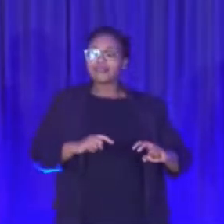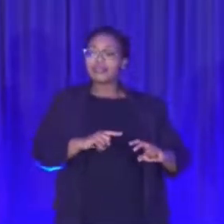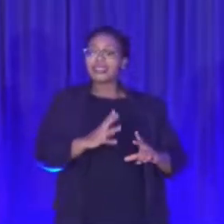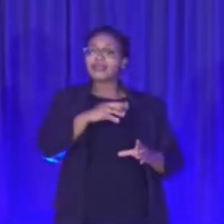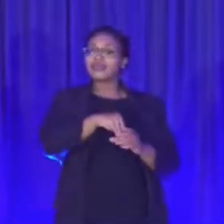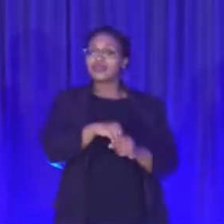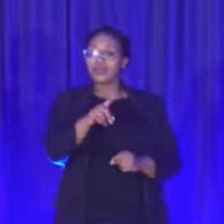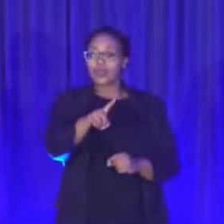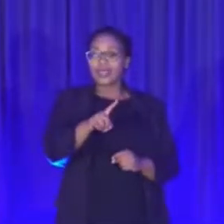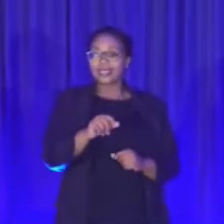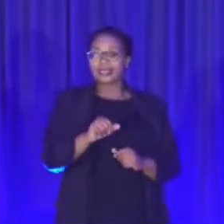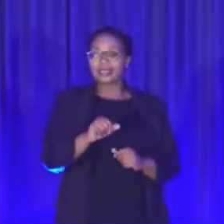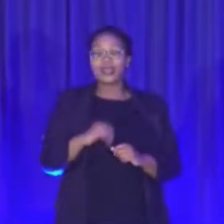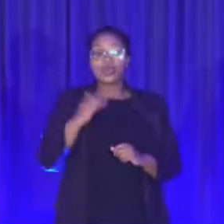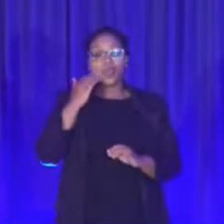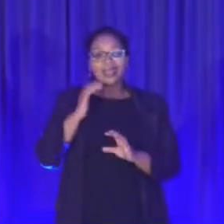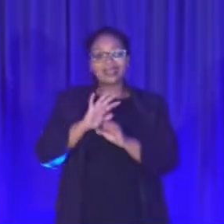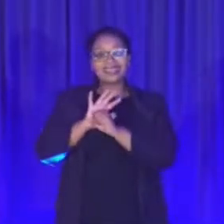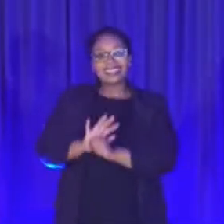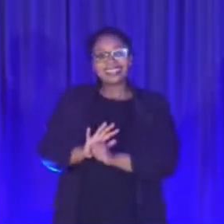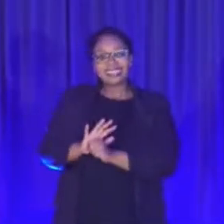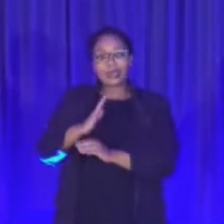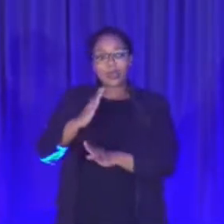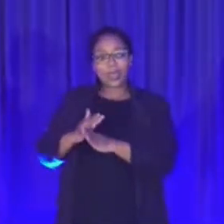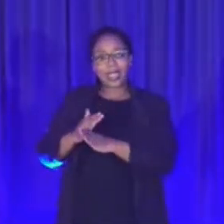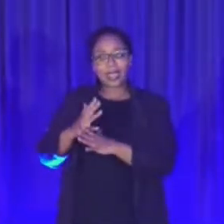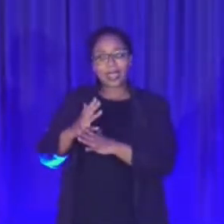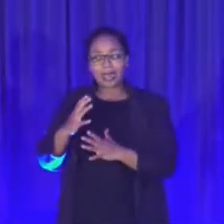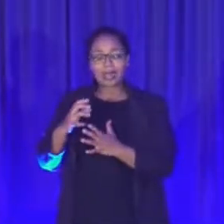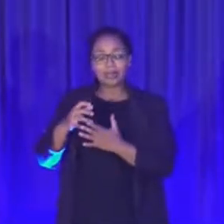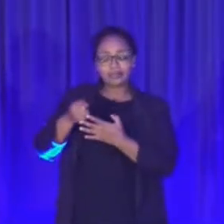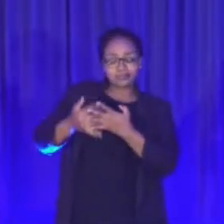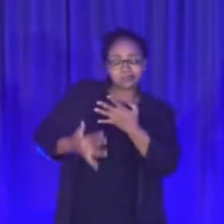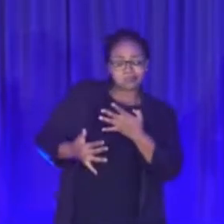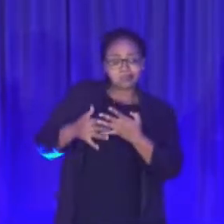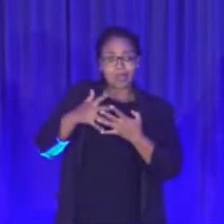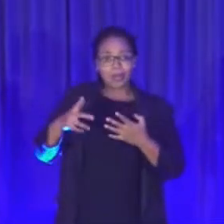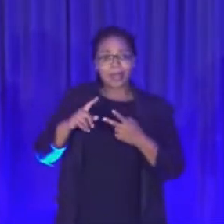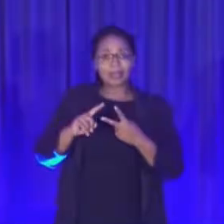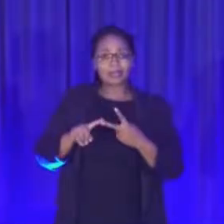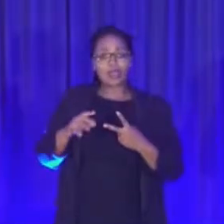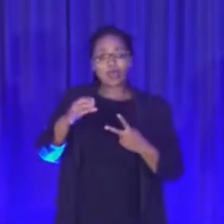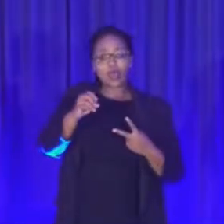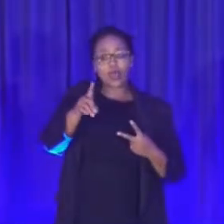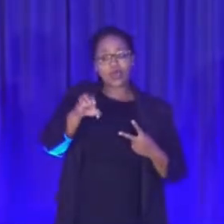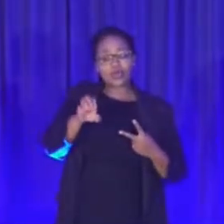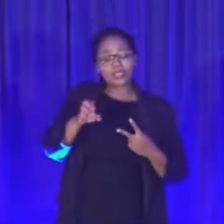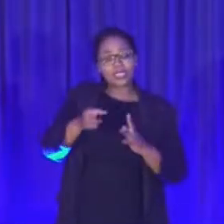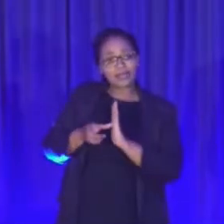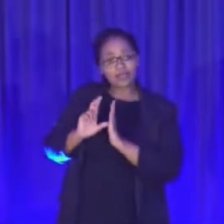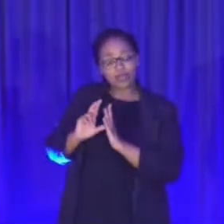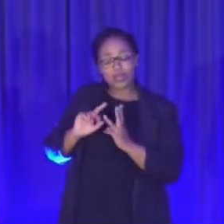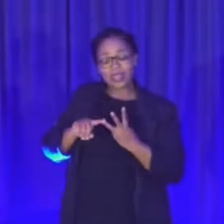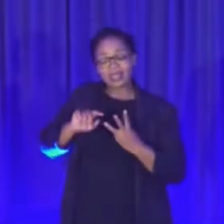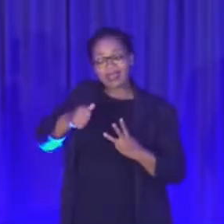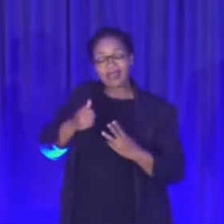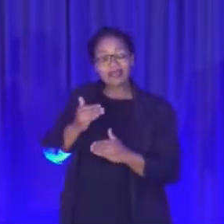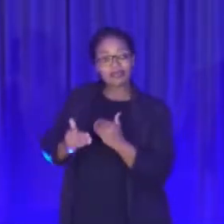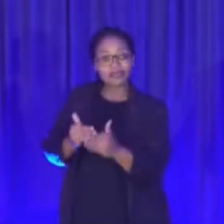testing, code review, and other verification processes to ensure that our